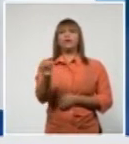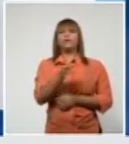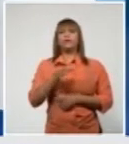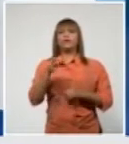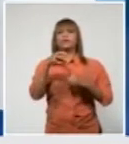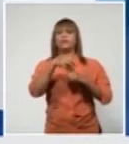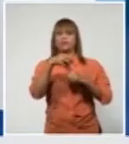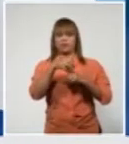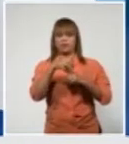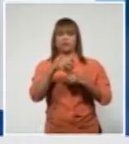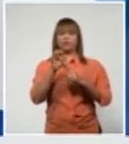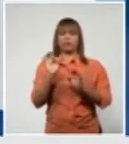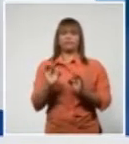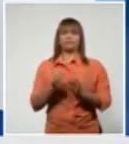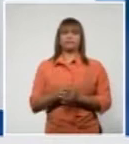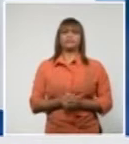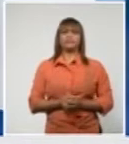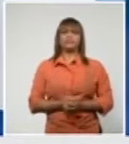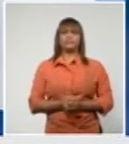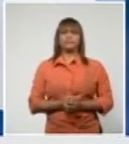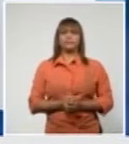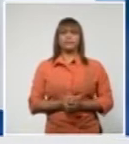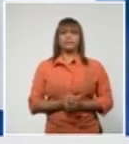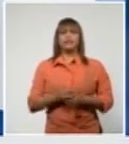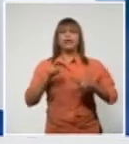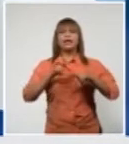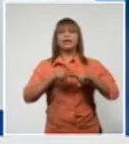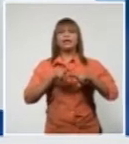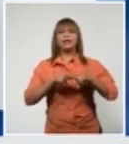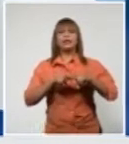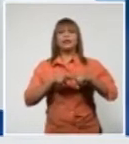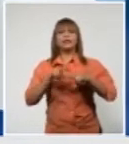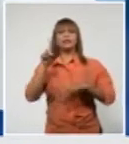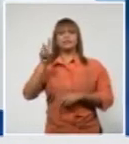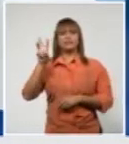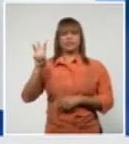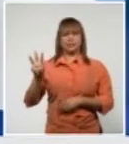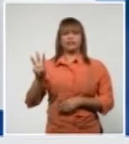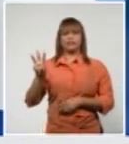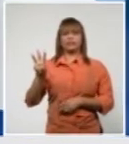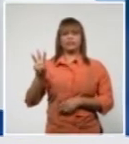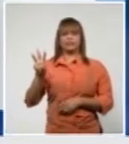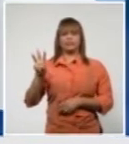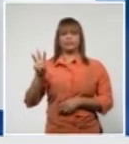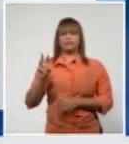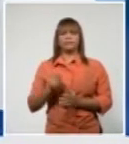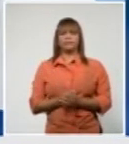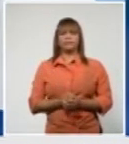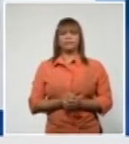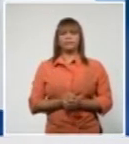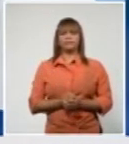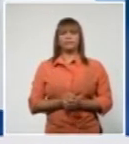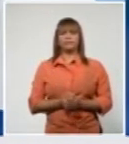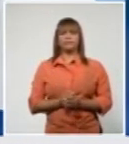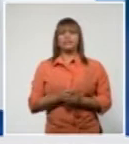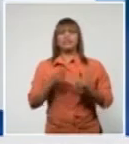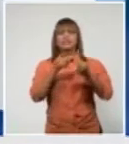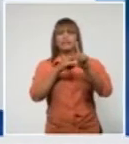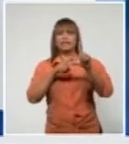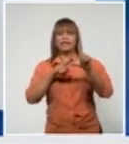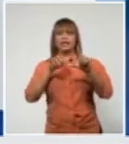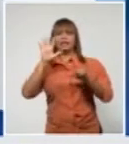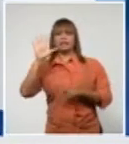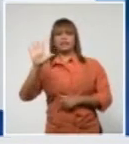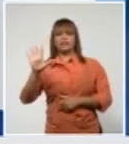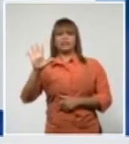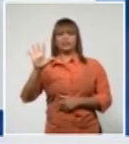13 cases diagnosed in Havana belong to the municipalities of Regla, with 5,